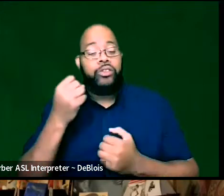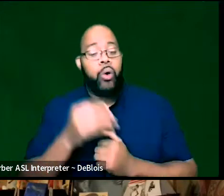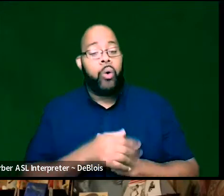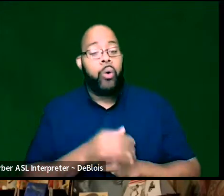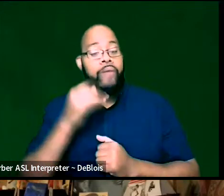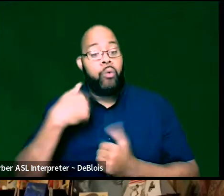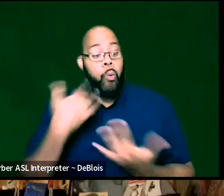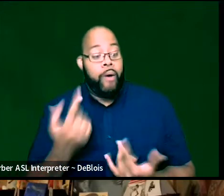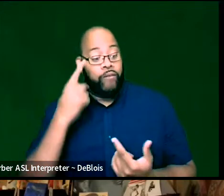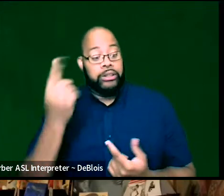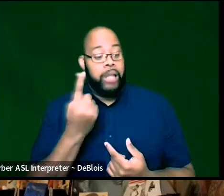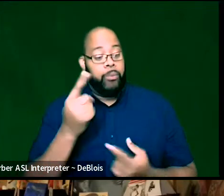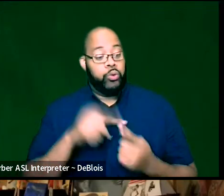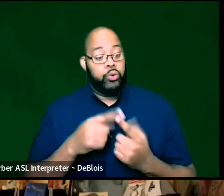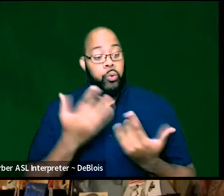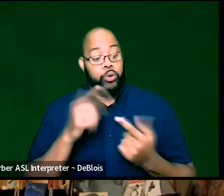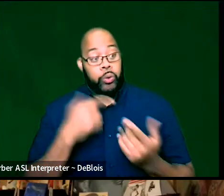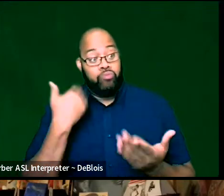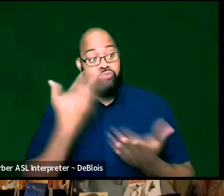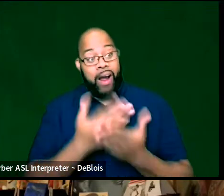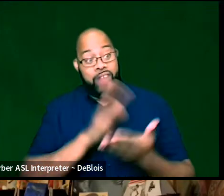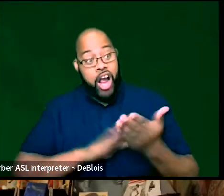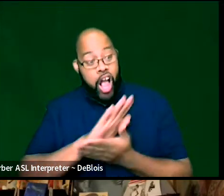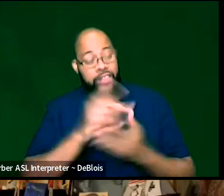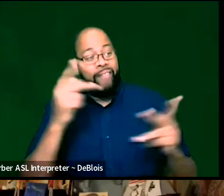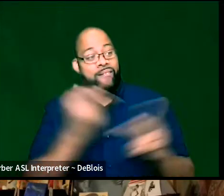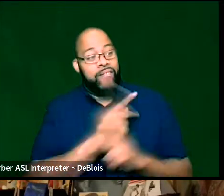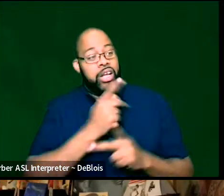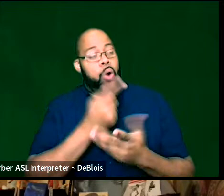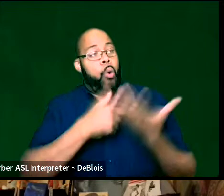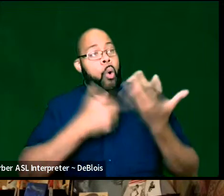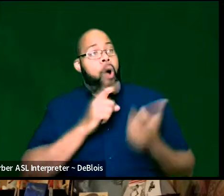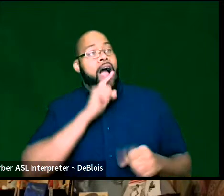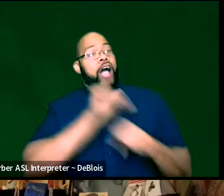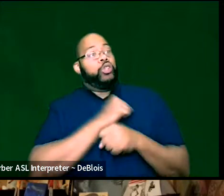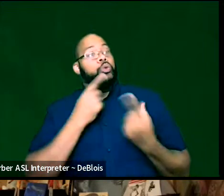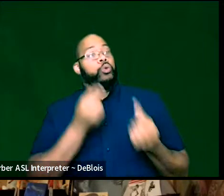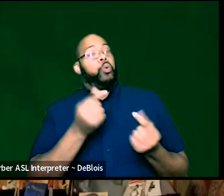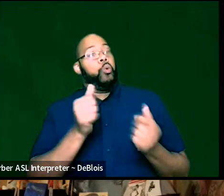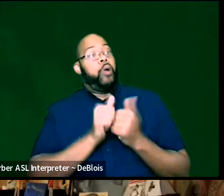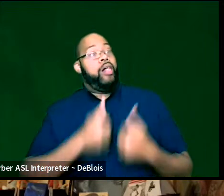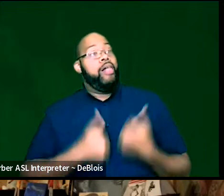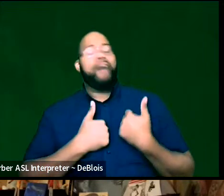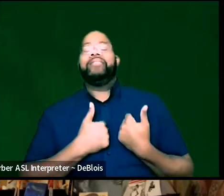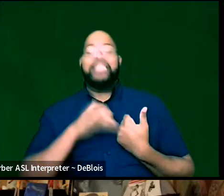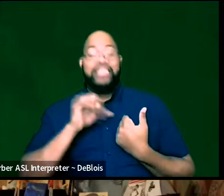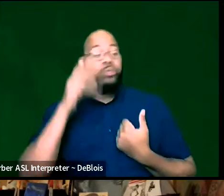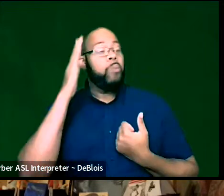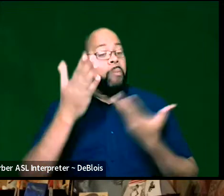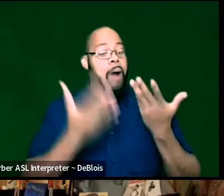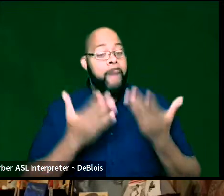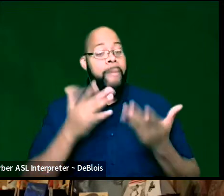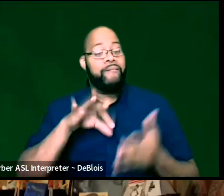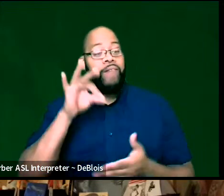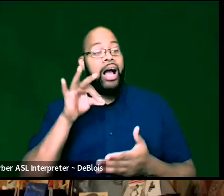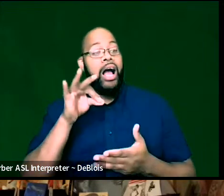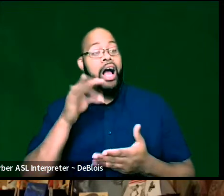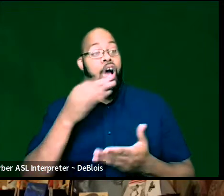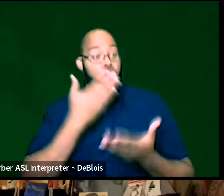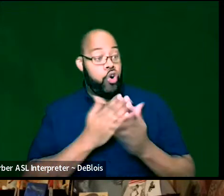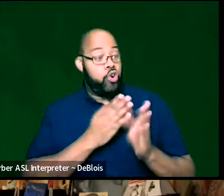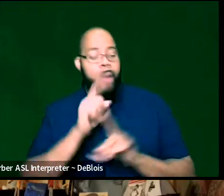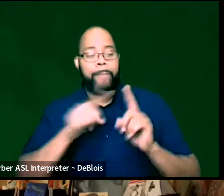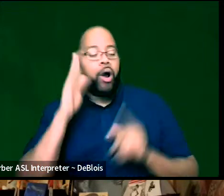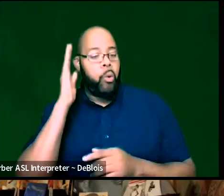if we're waiting for someone to wait until they get to college to figure out what they actually want to do, yes, they probably will find a budding career, but